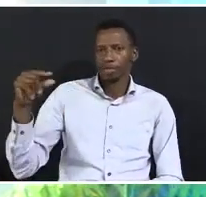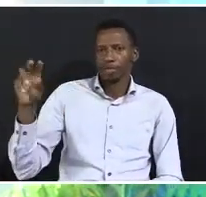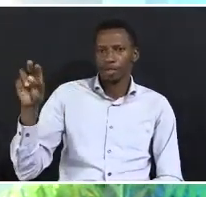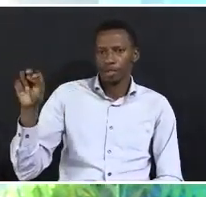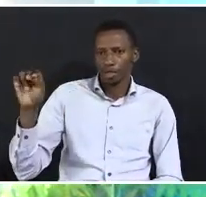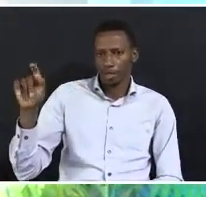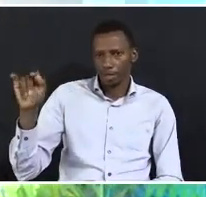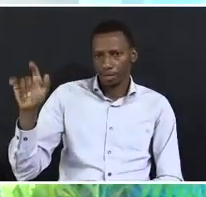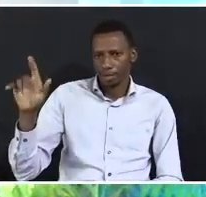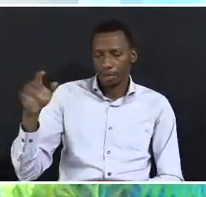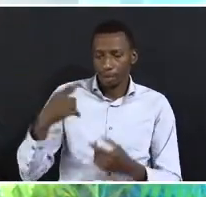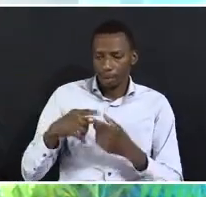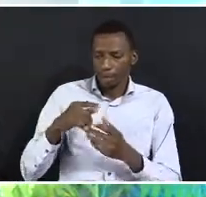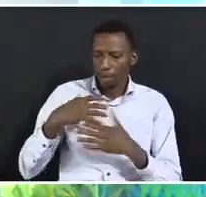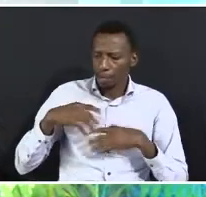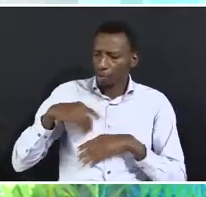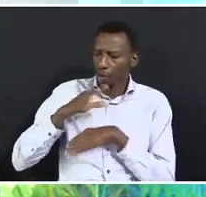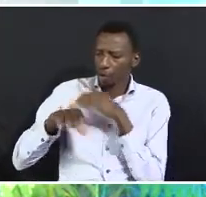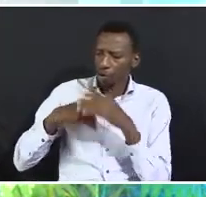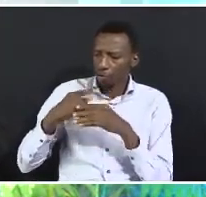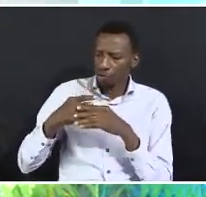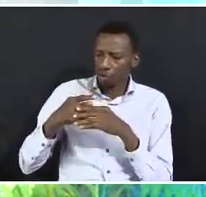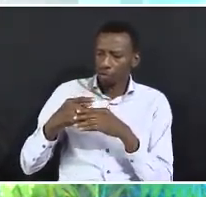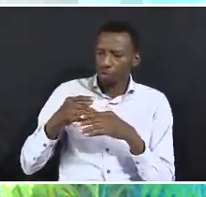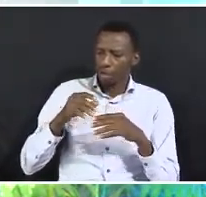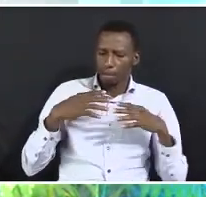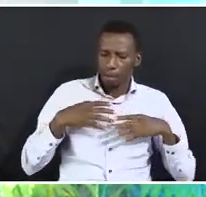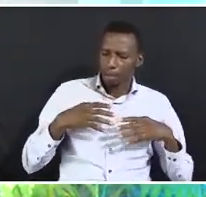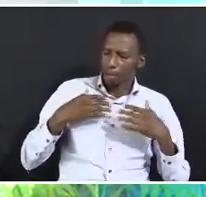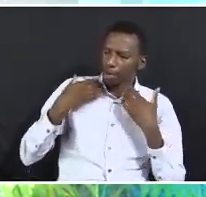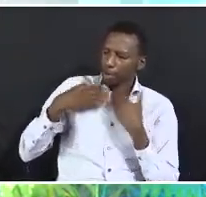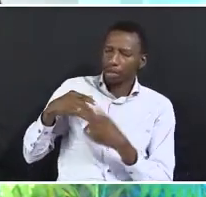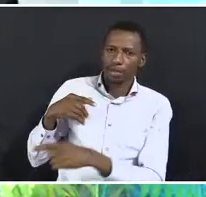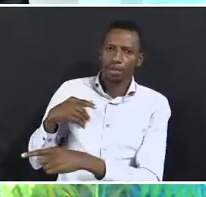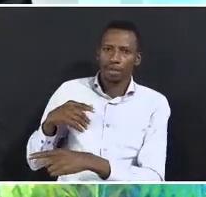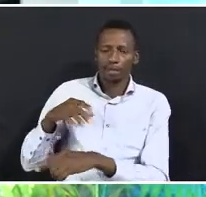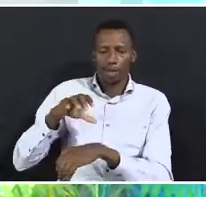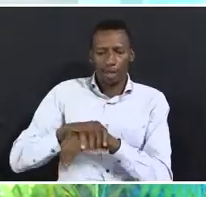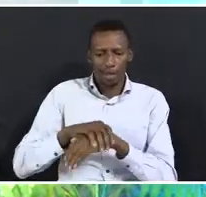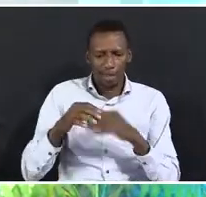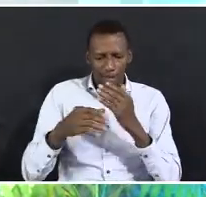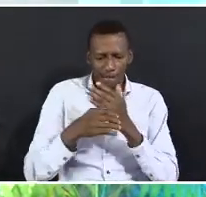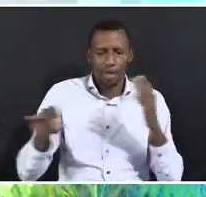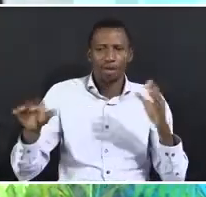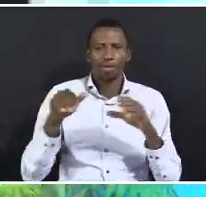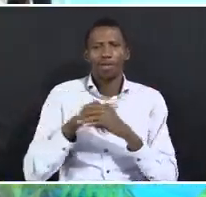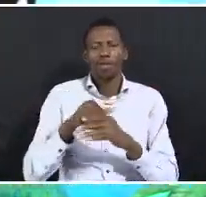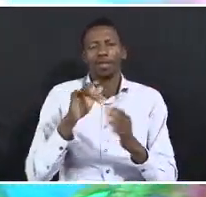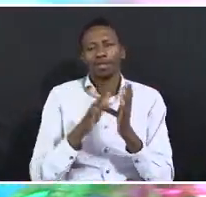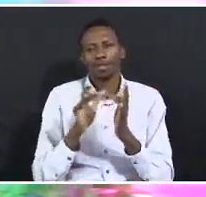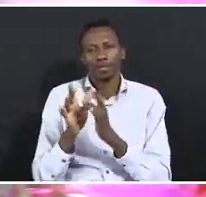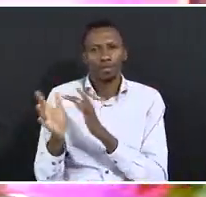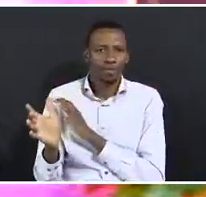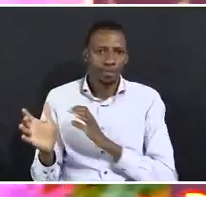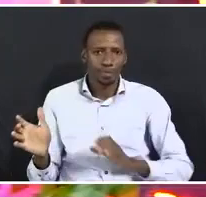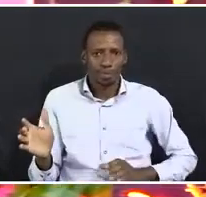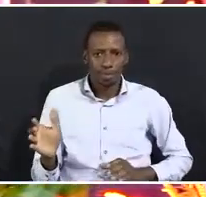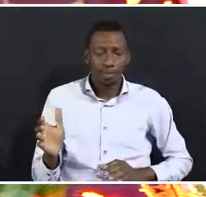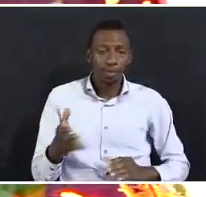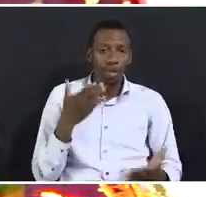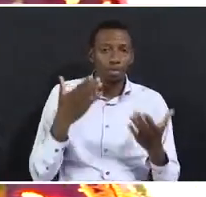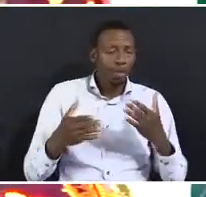was rejected by society all found friend in Jesus Christ. I'm saying that everyone can reject